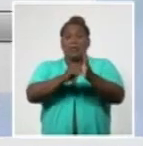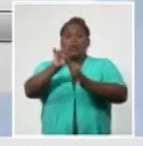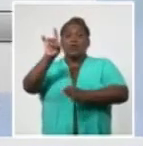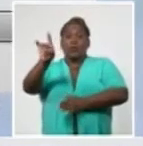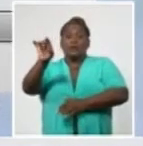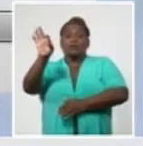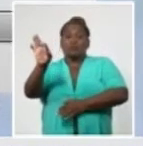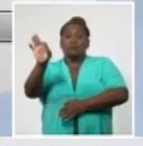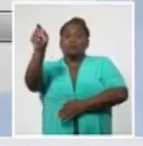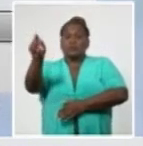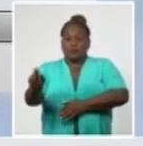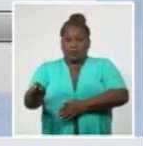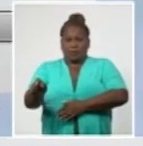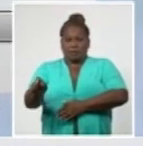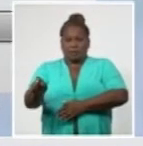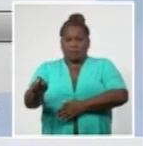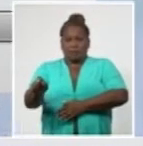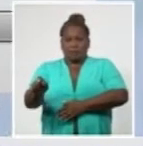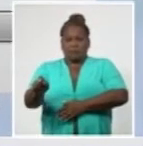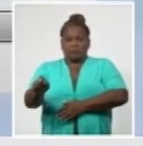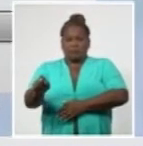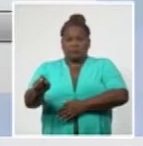Yesterday, 2,098 people died